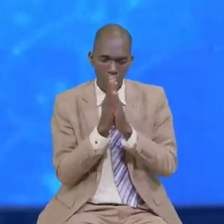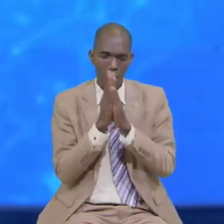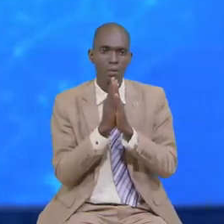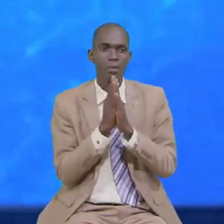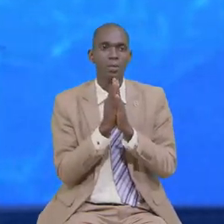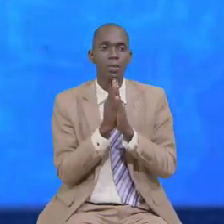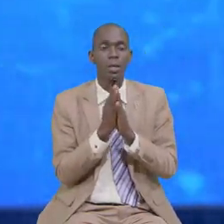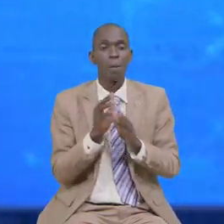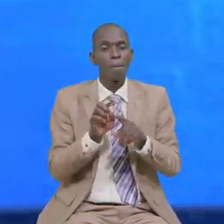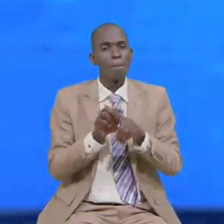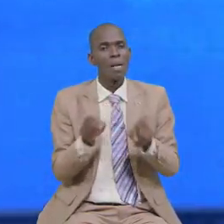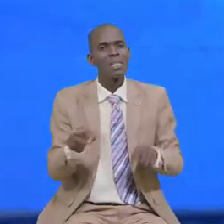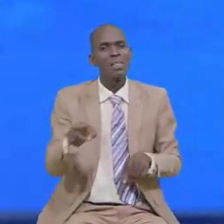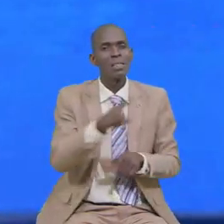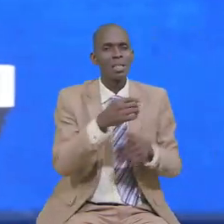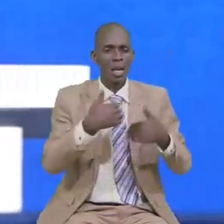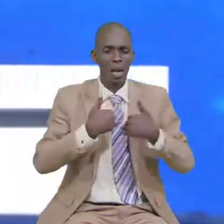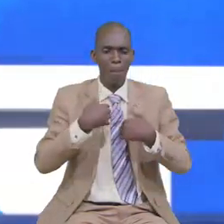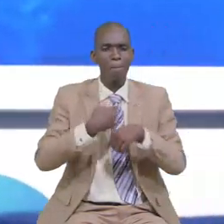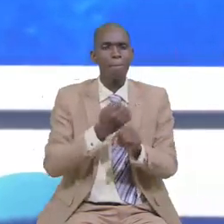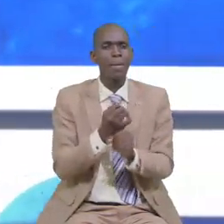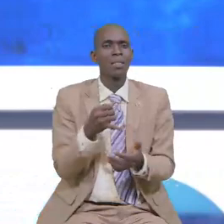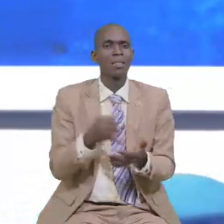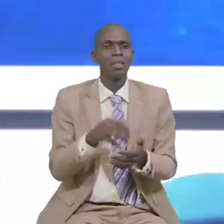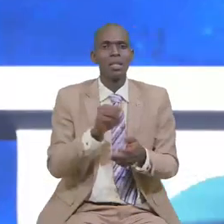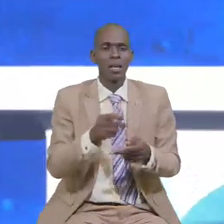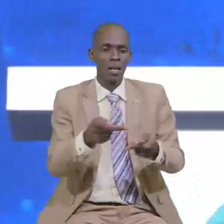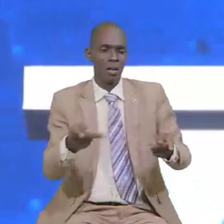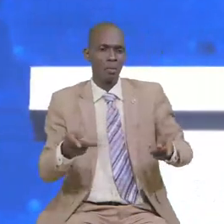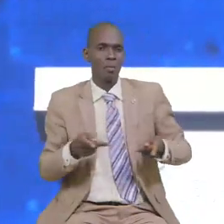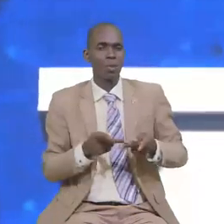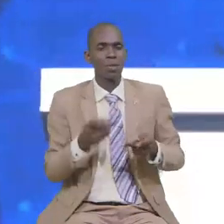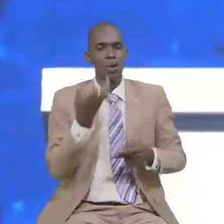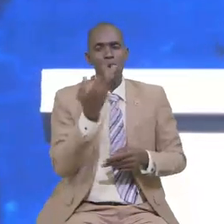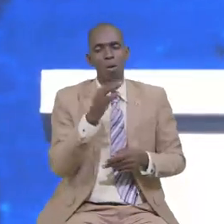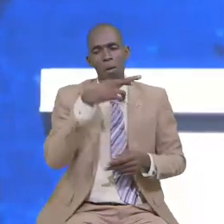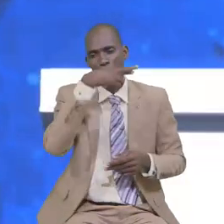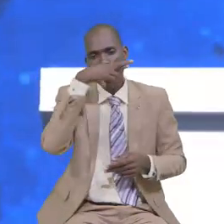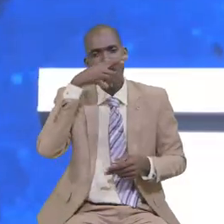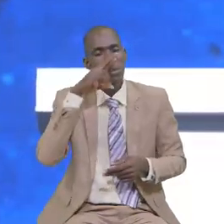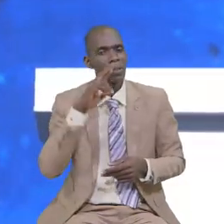And ye have made it a den of thieves.